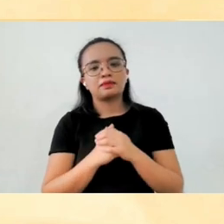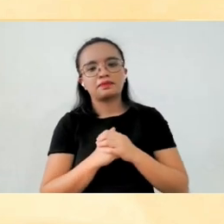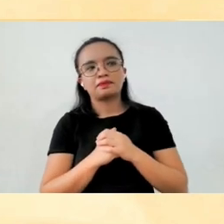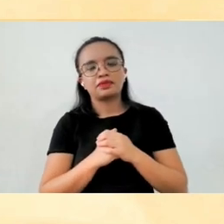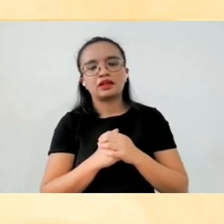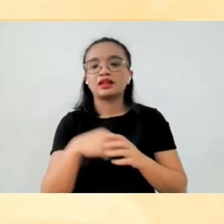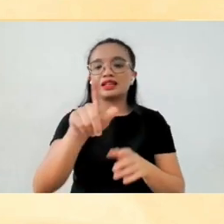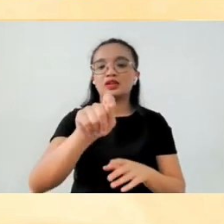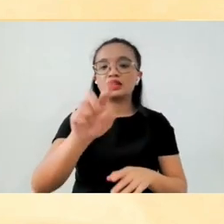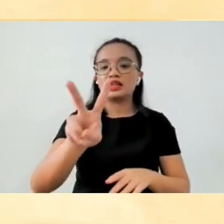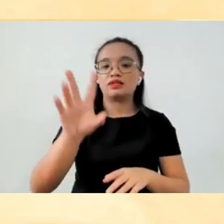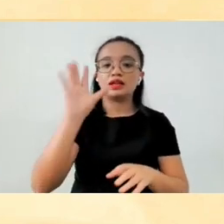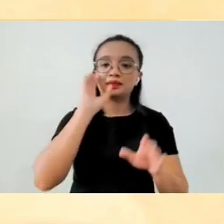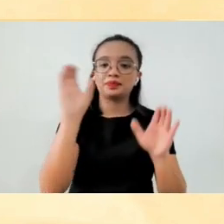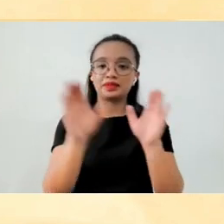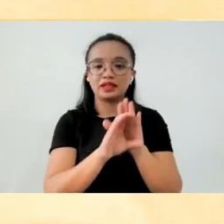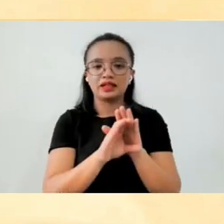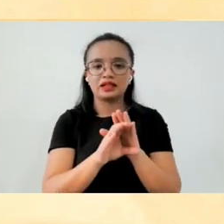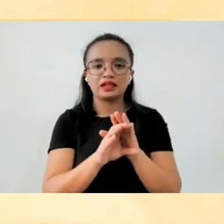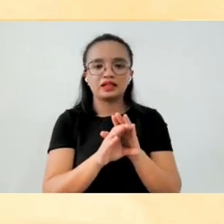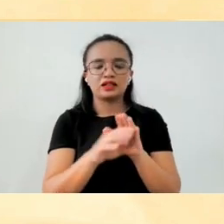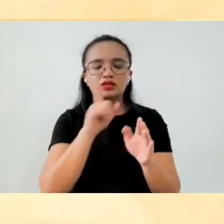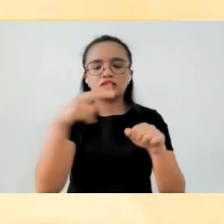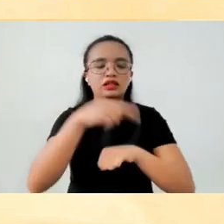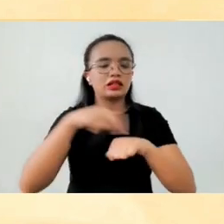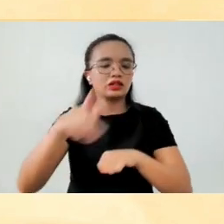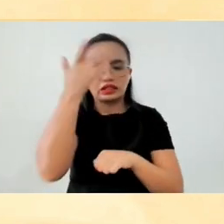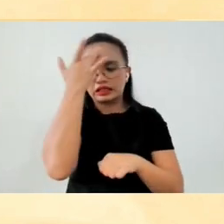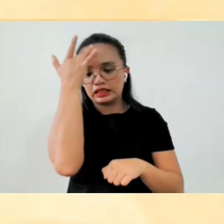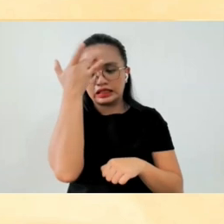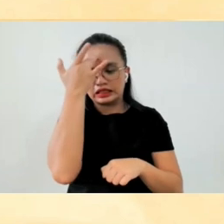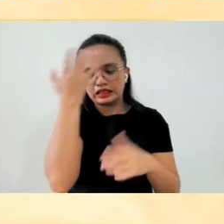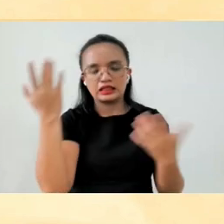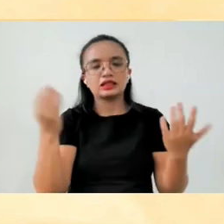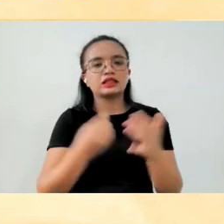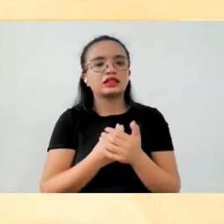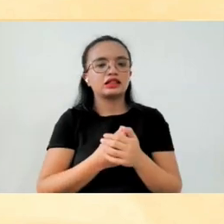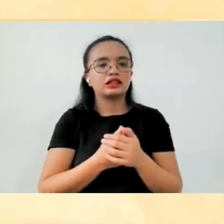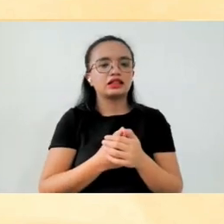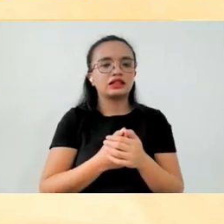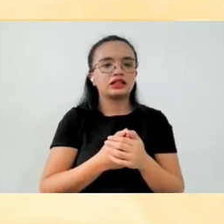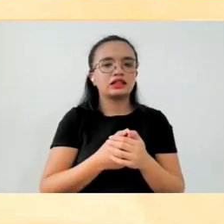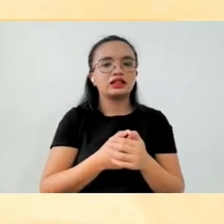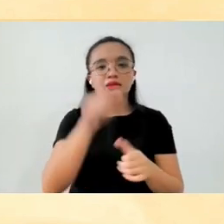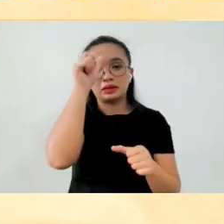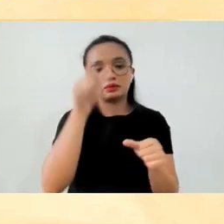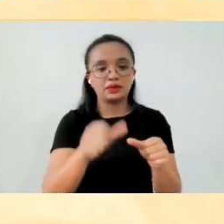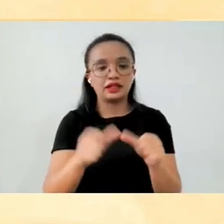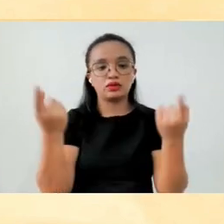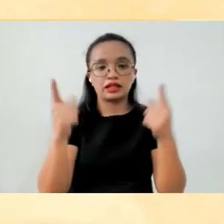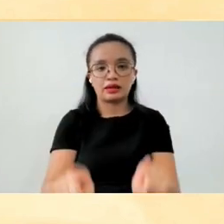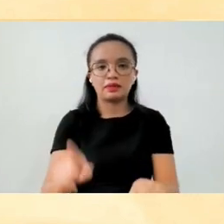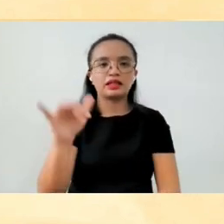images that were shown, we were nationally traumatized, even if we were not in Yolanda, no, in Leyte,